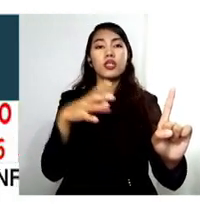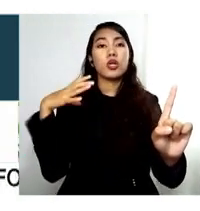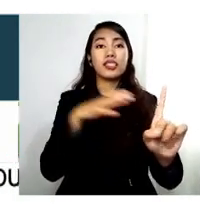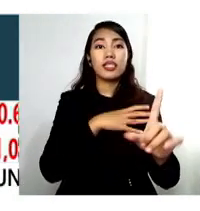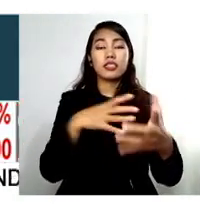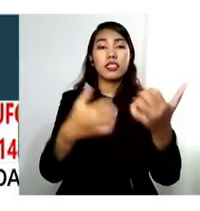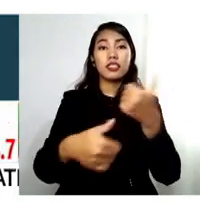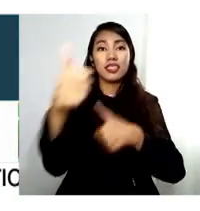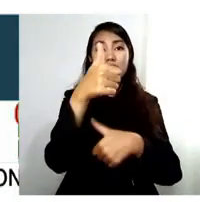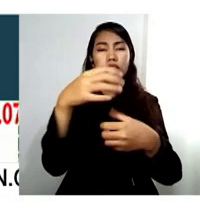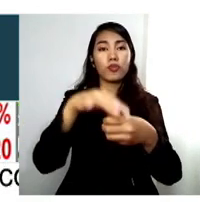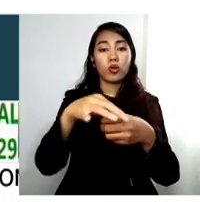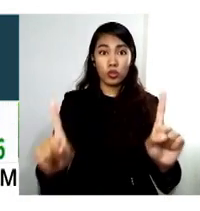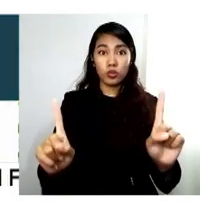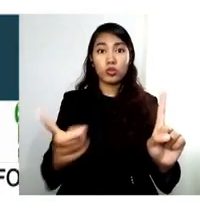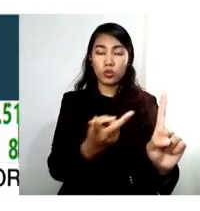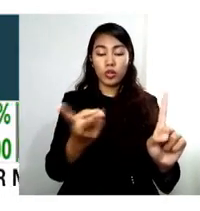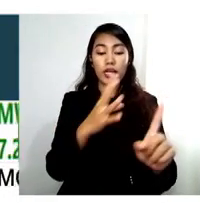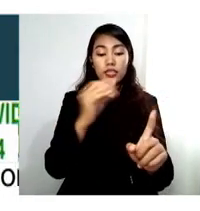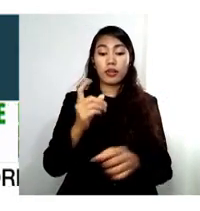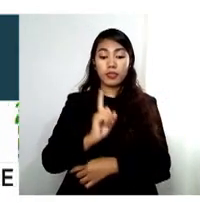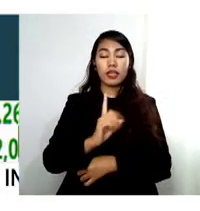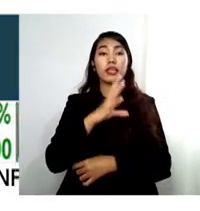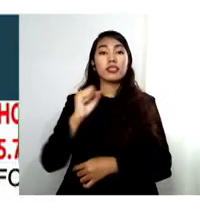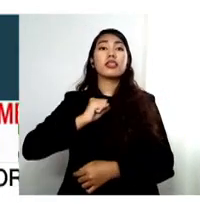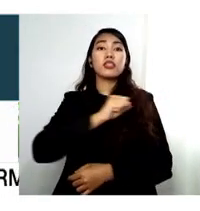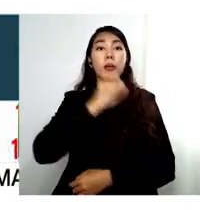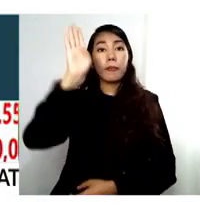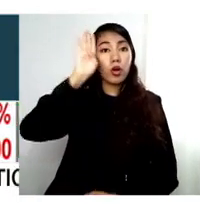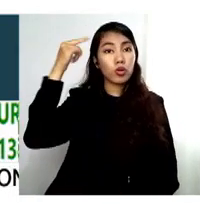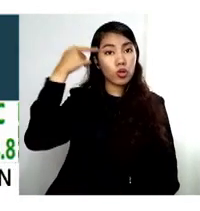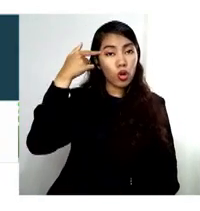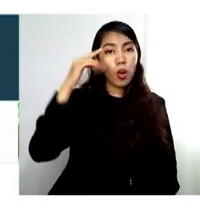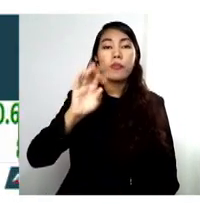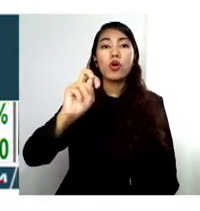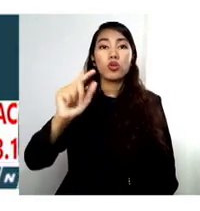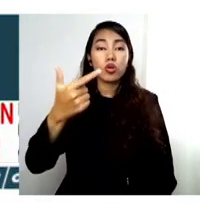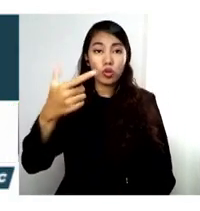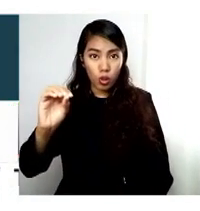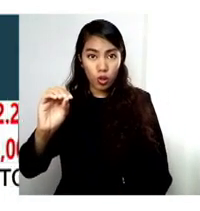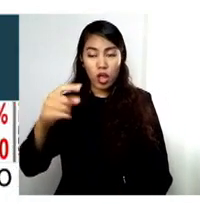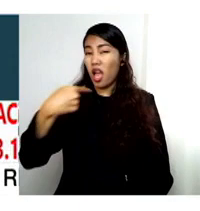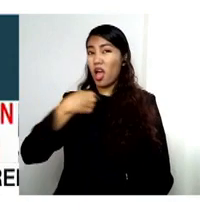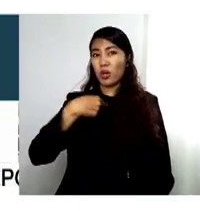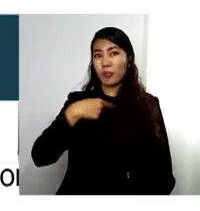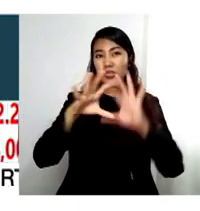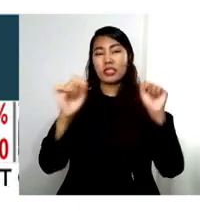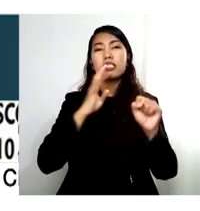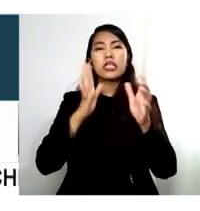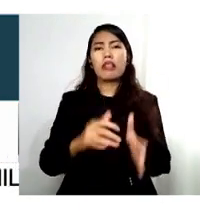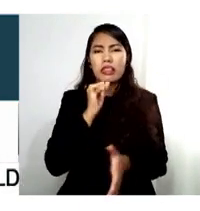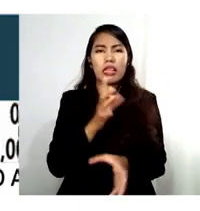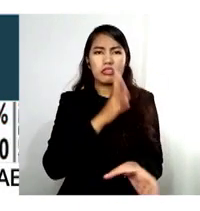Actually, I made a decision with my staff that as presidential spokesperson, we should really not interfere in this